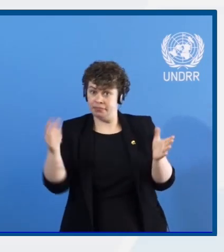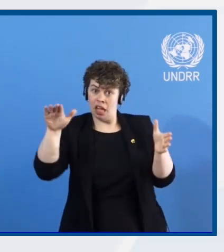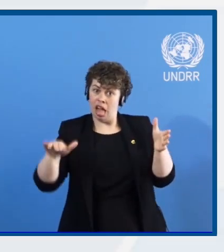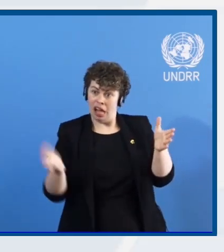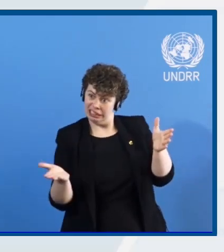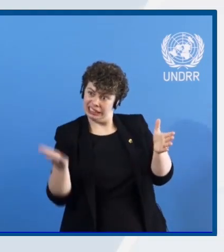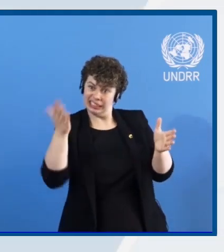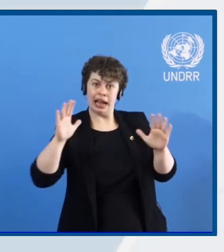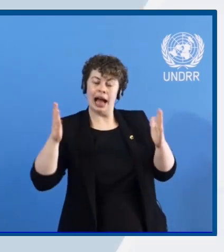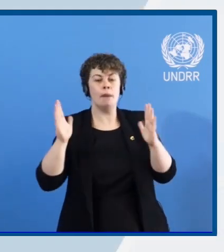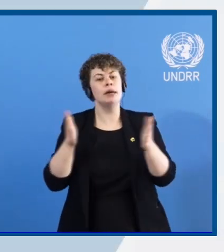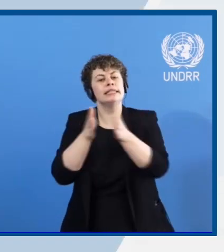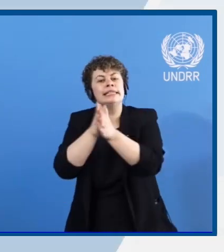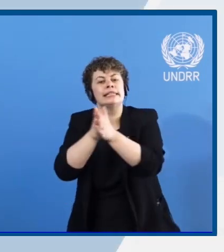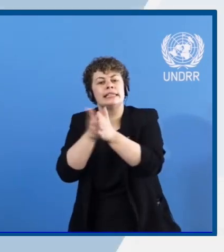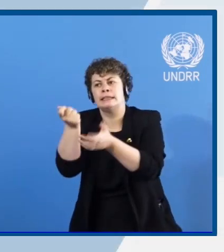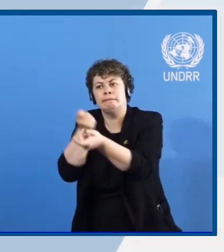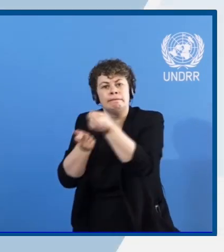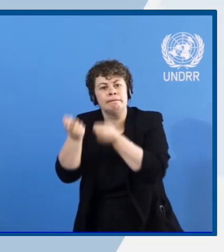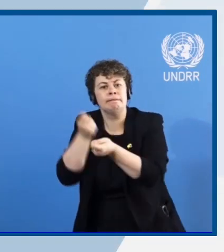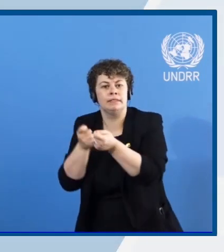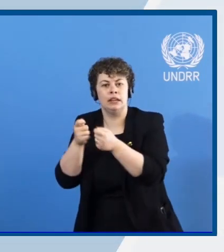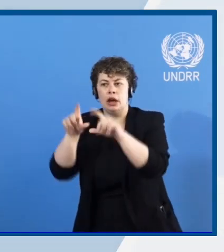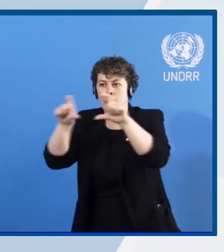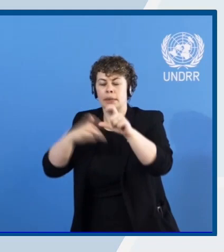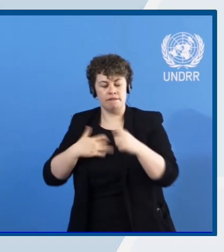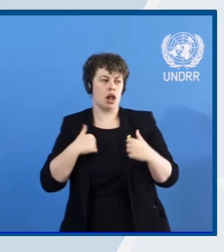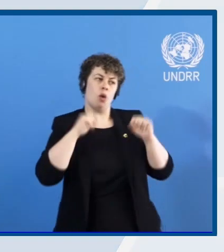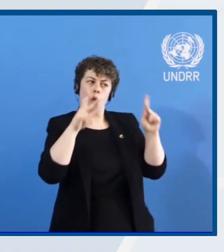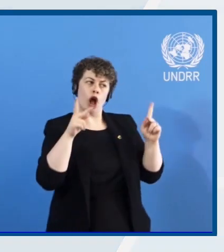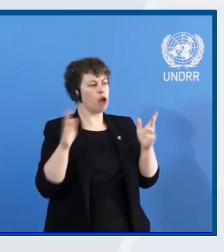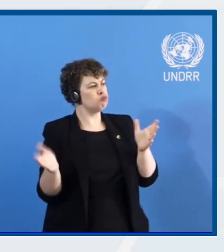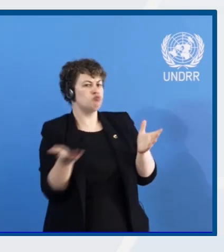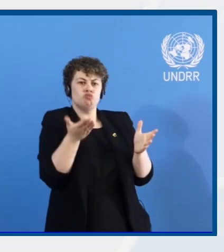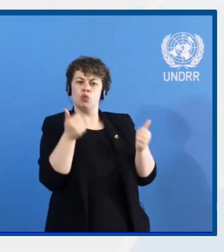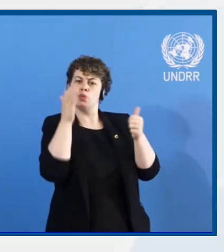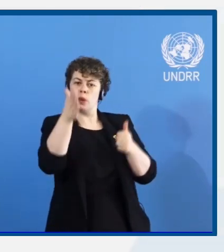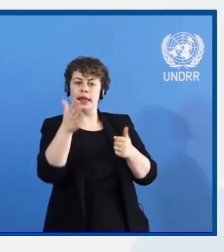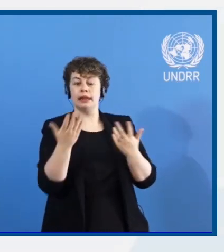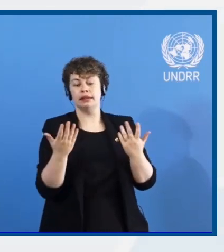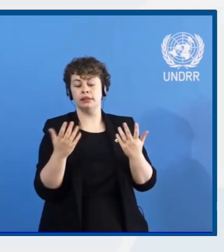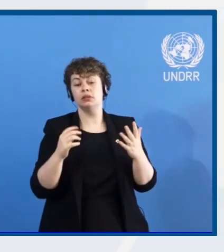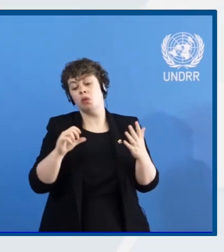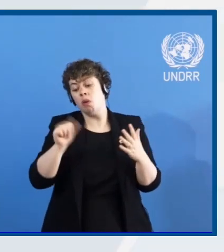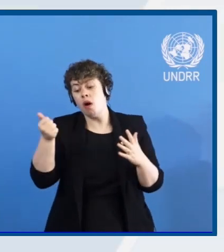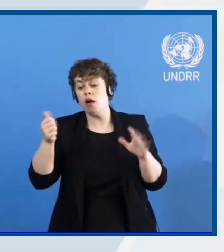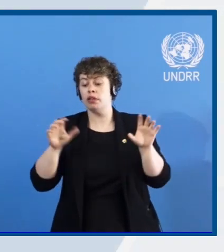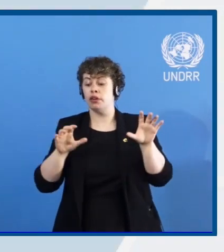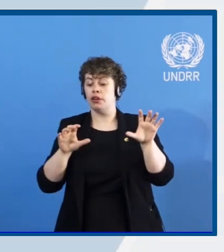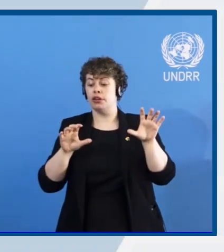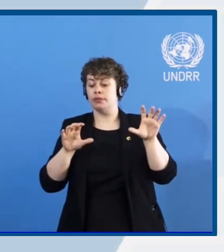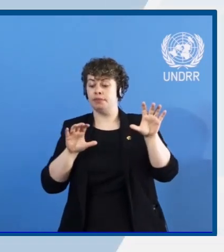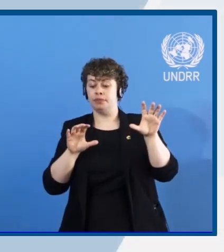like to add, I think improved regulation in many countries could be another important tool to drive that